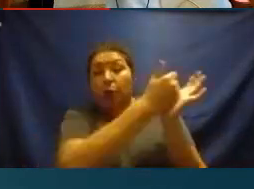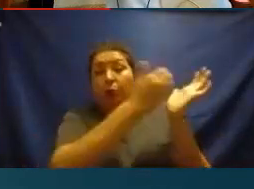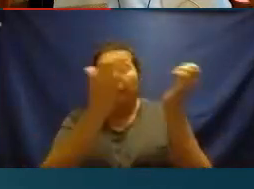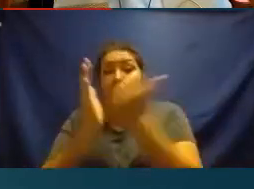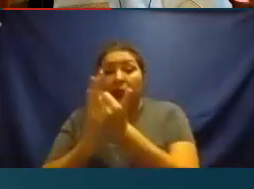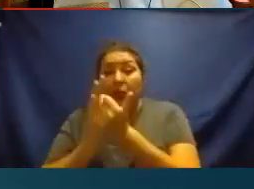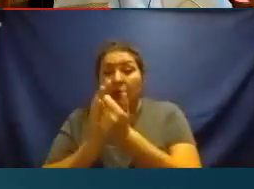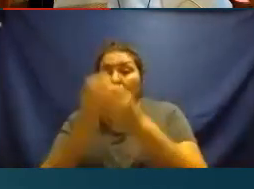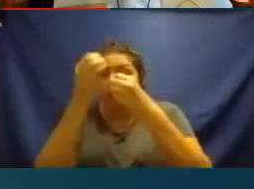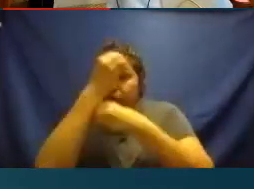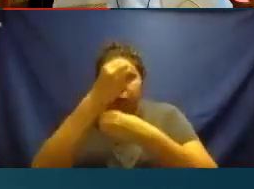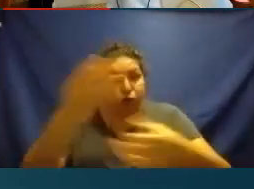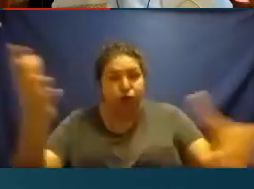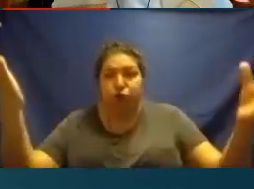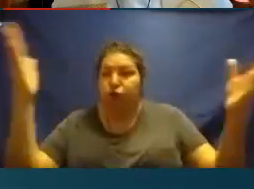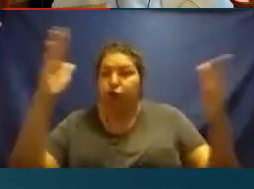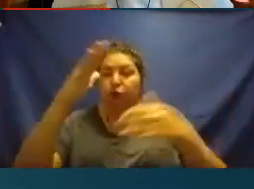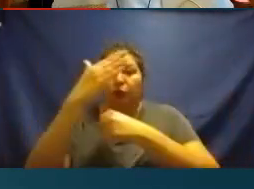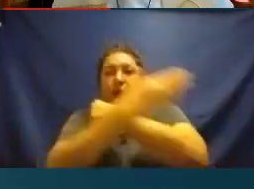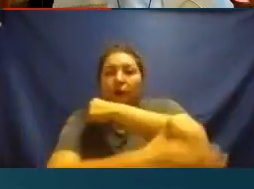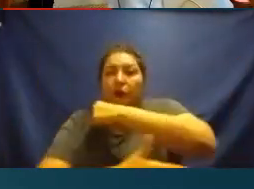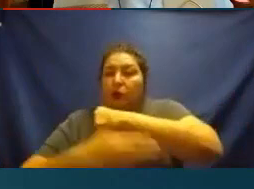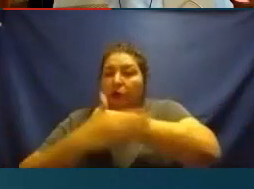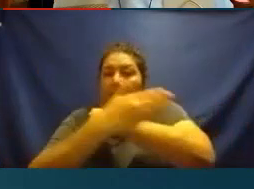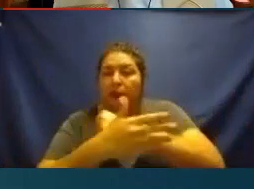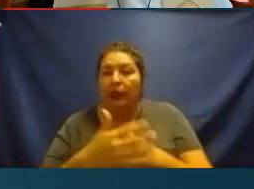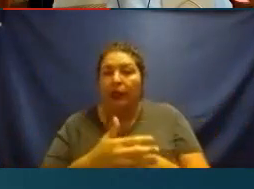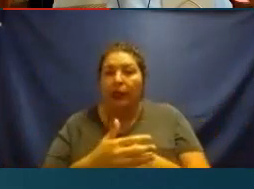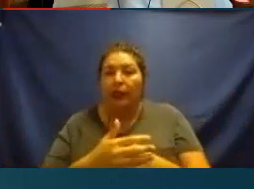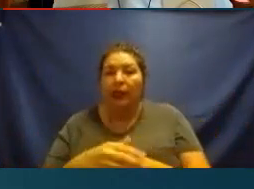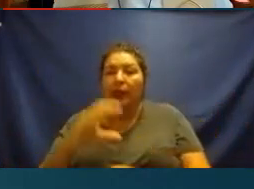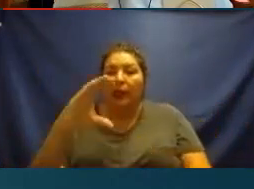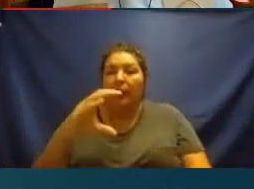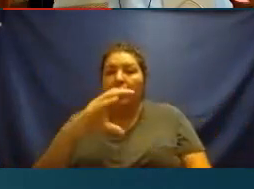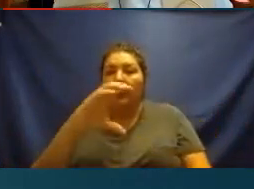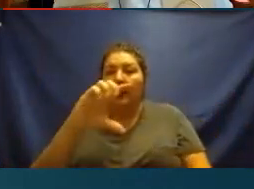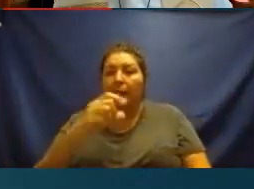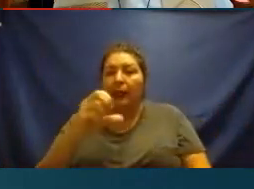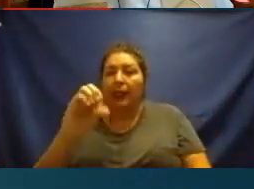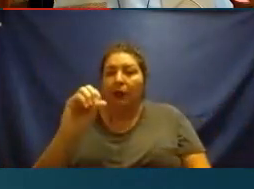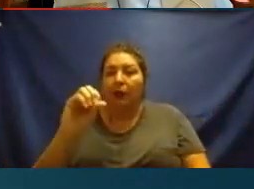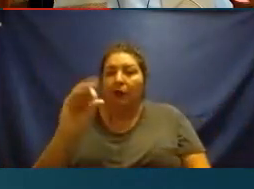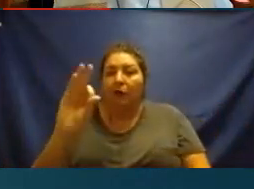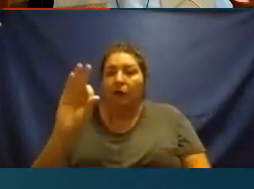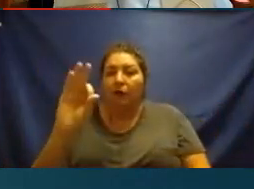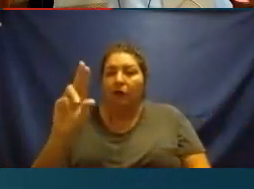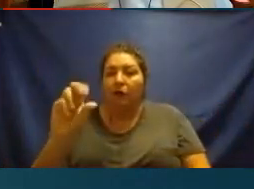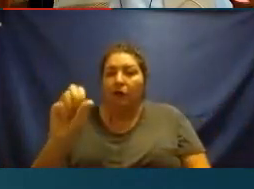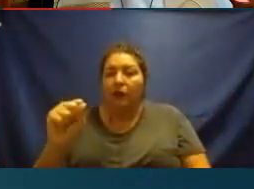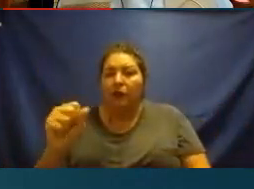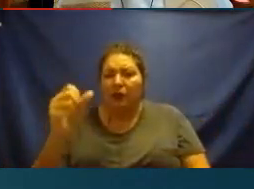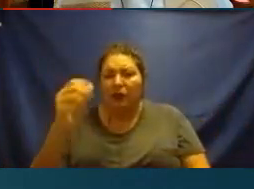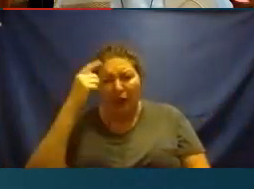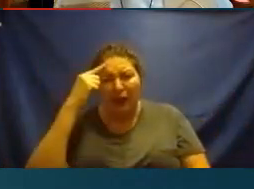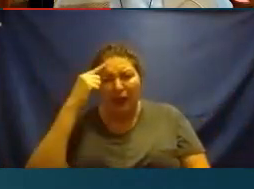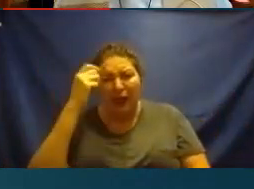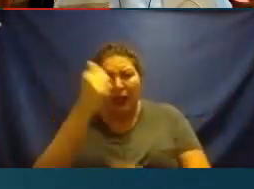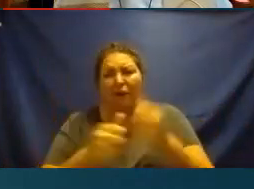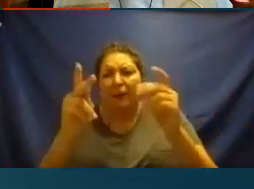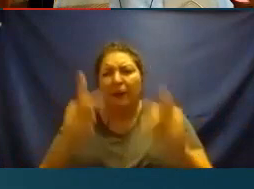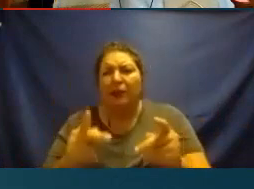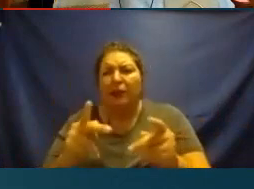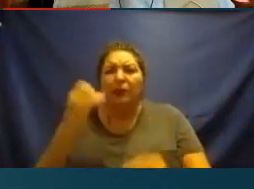Jerusalem. Cleopas assumed that everyone who had been in Jerusalem would have known all about it. Then